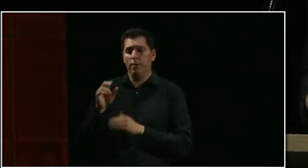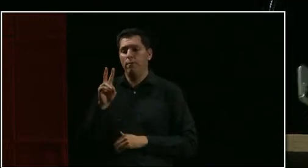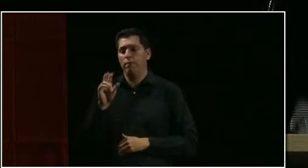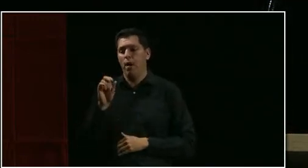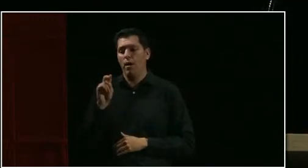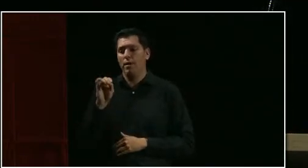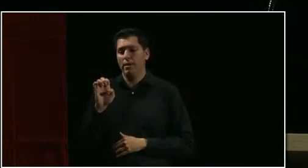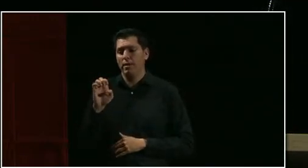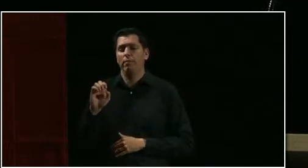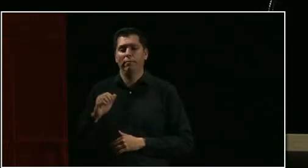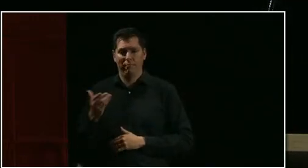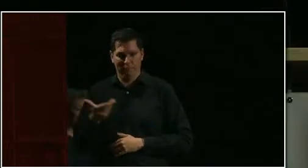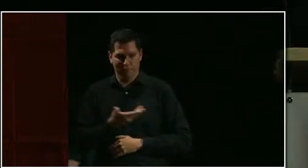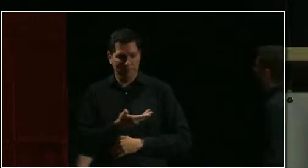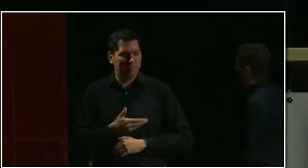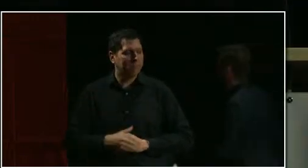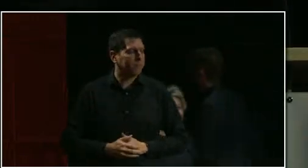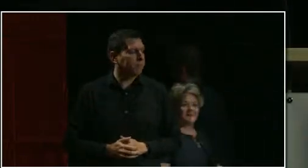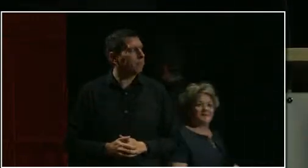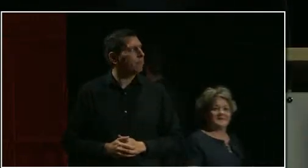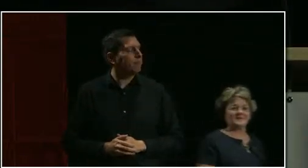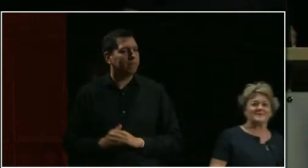Arnold.